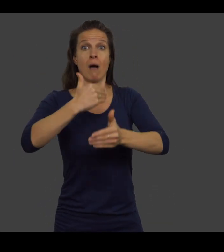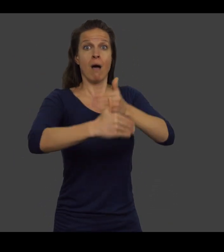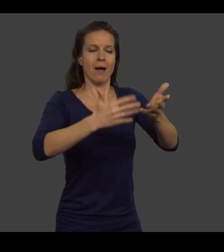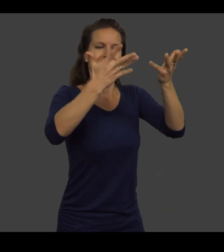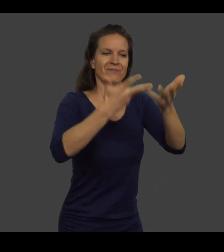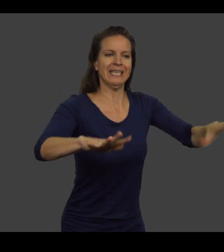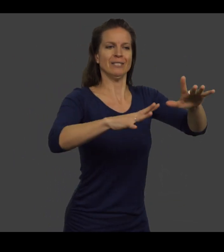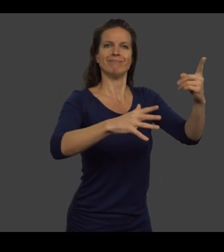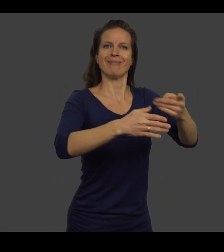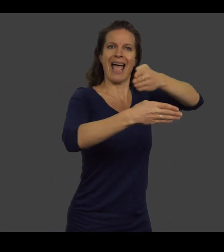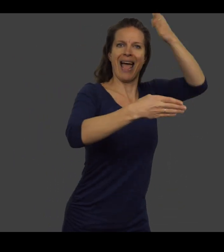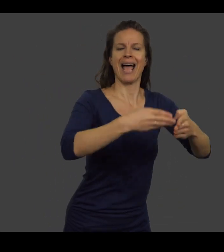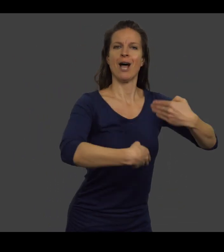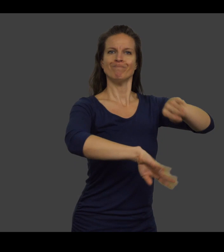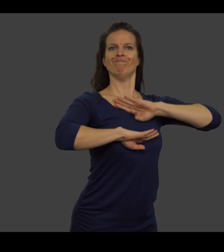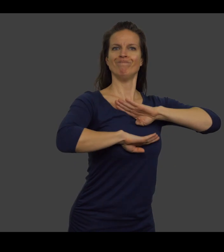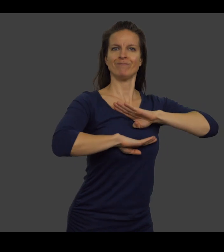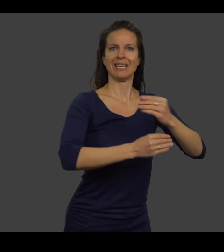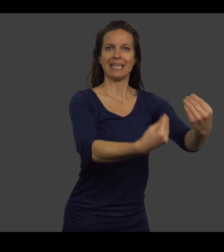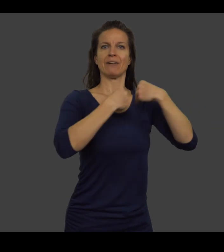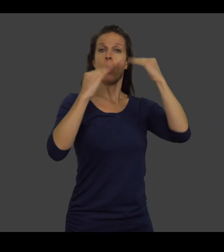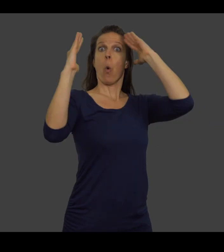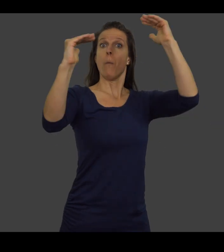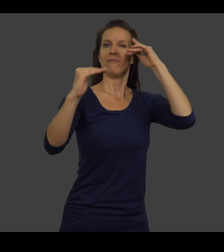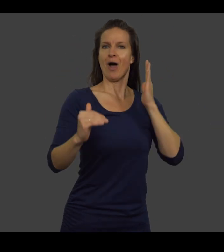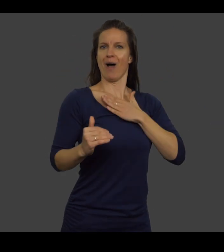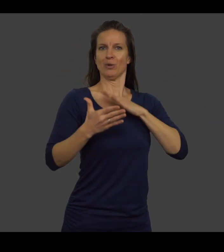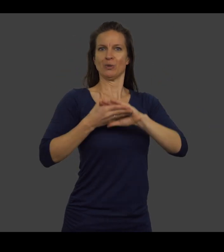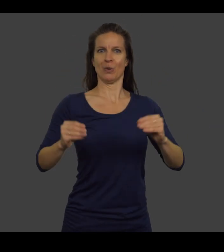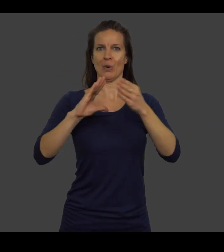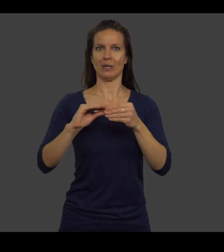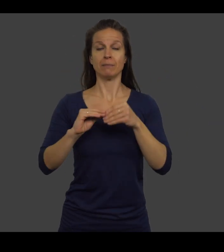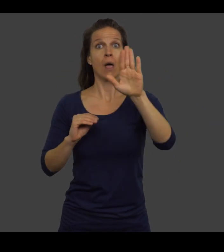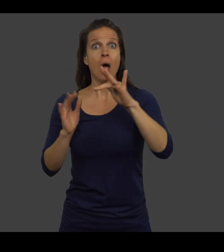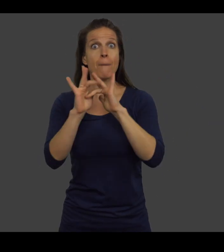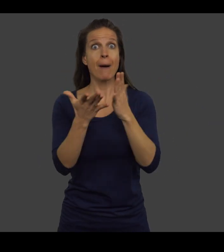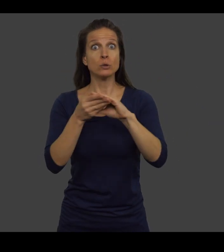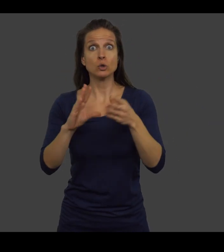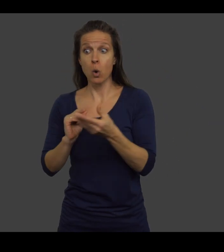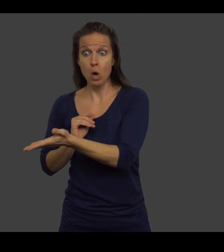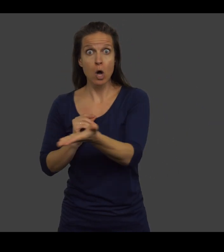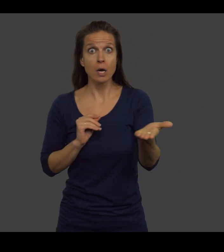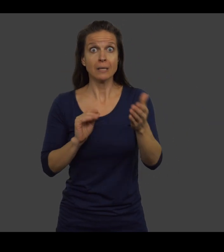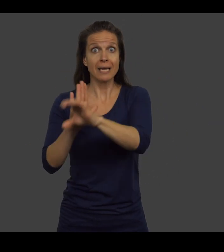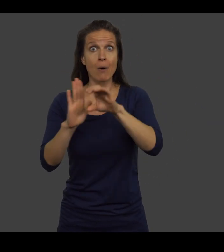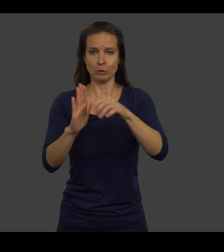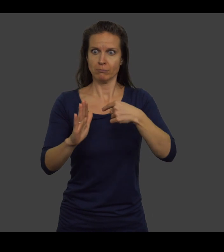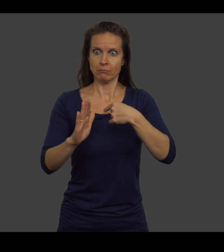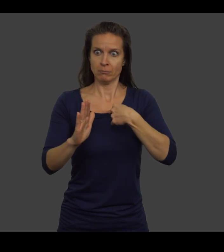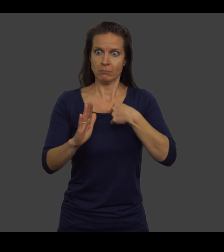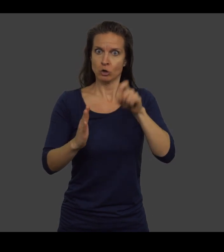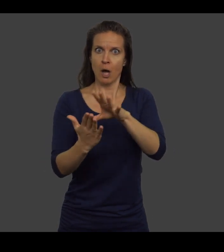our own stories. Since these are Bible stories, are the characters showing me how I should live? Yeah, that's not quite the point. Most